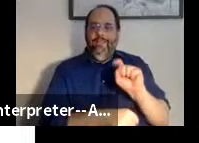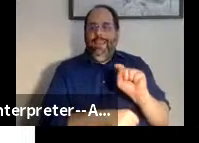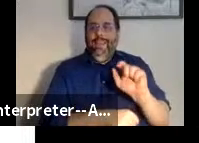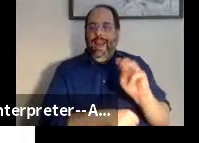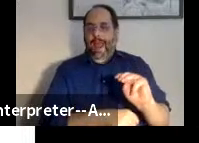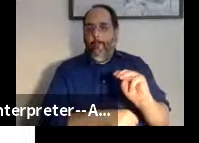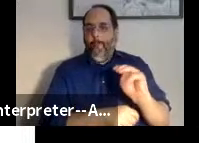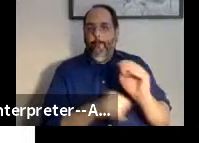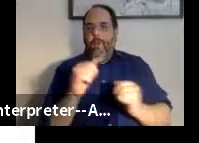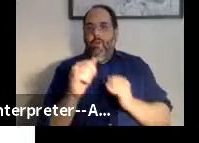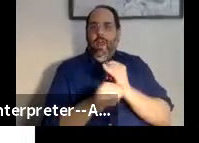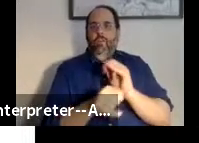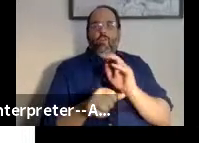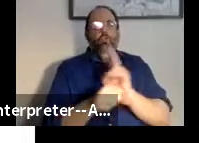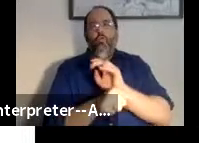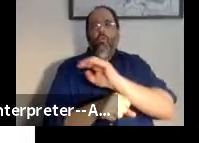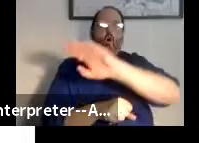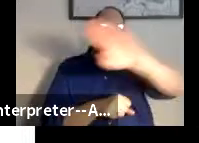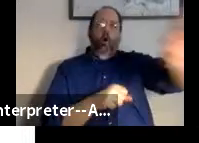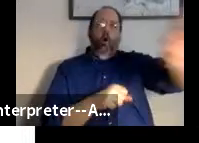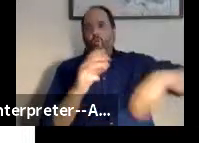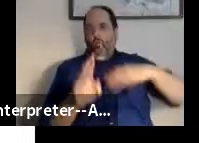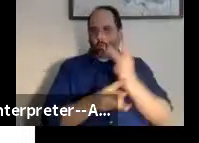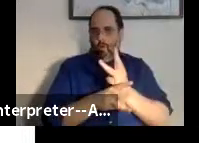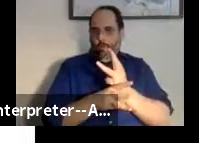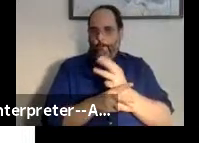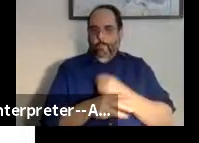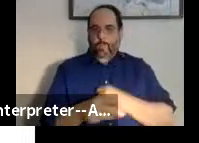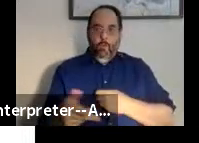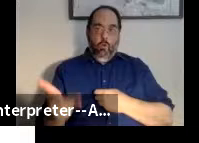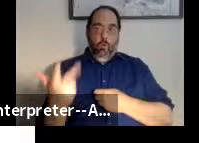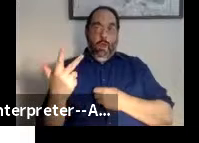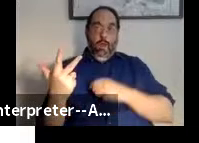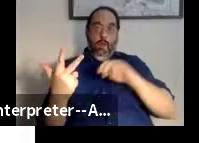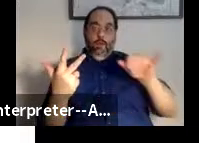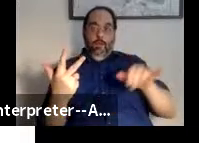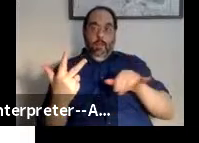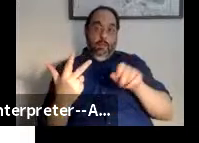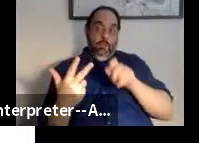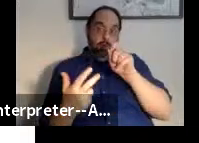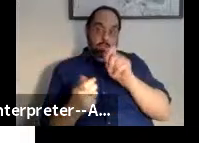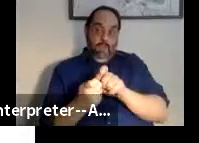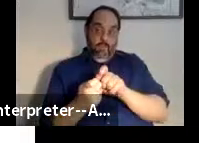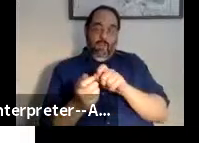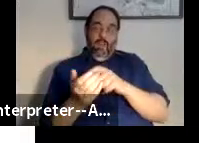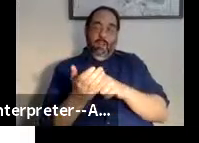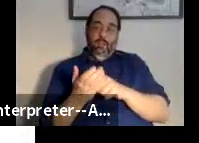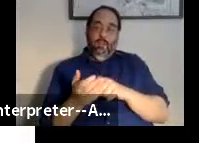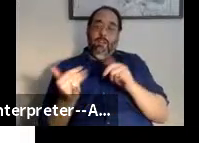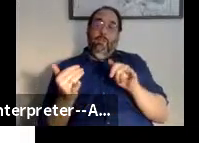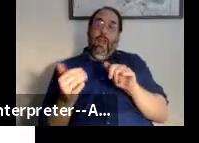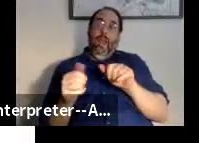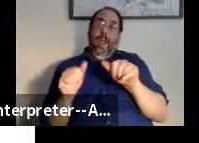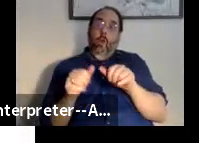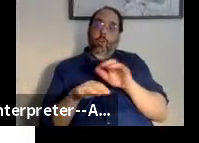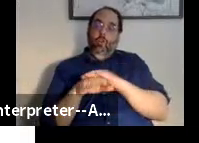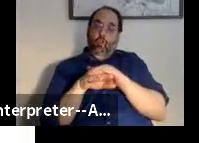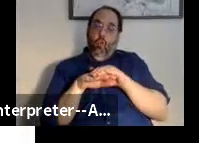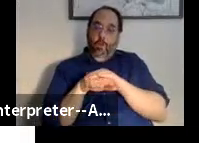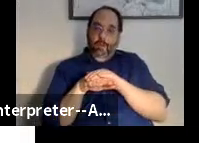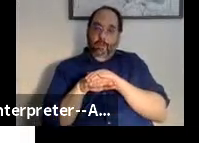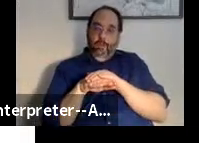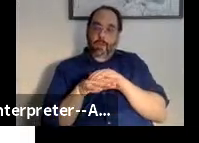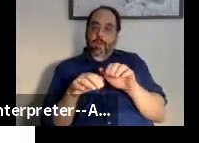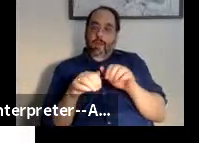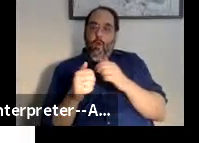standards worldwide. We reference these 3 standards that specifically address the play area surface and how